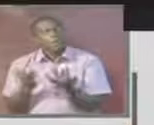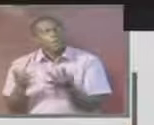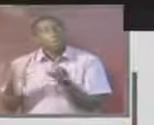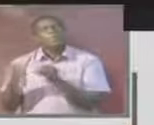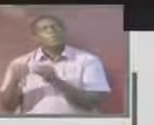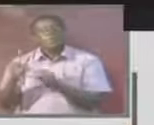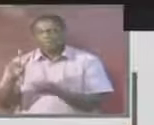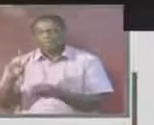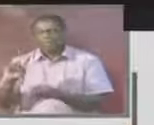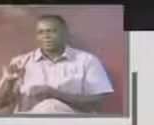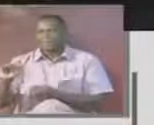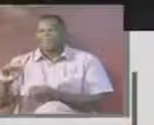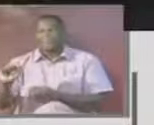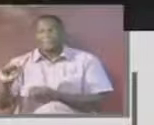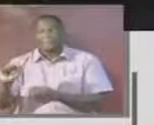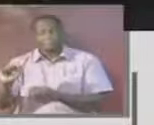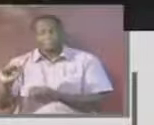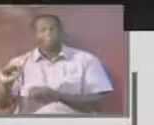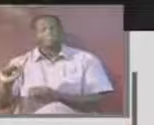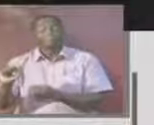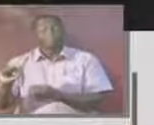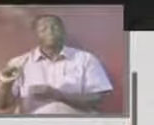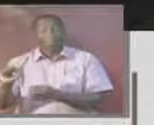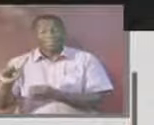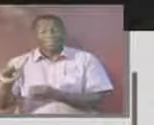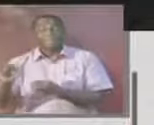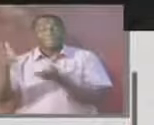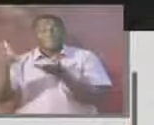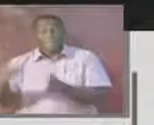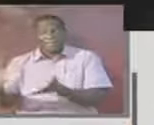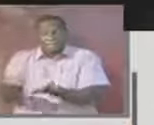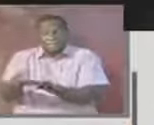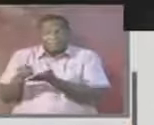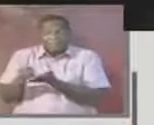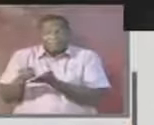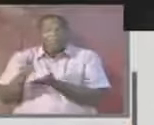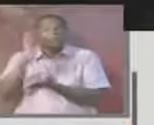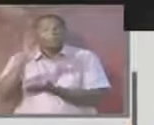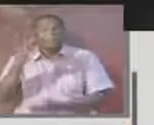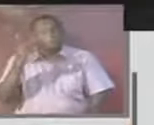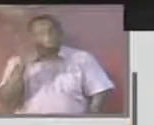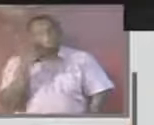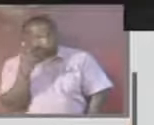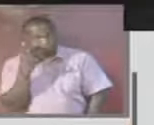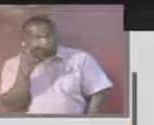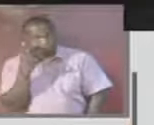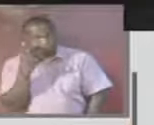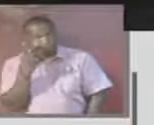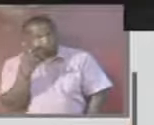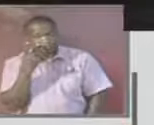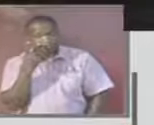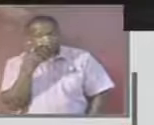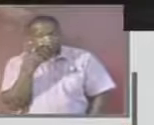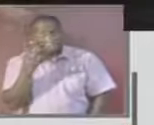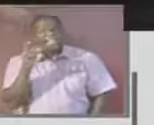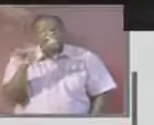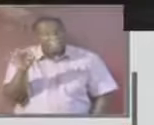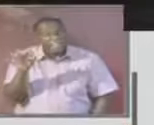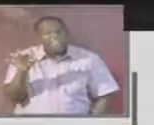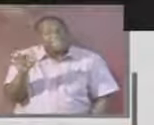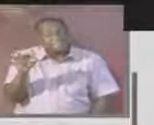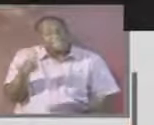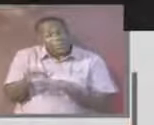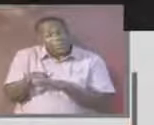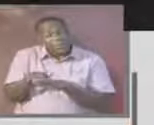the actual complete week's data is in before we can say for sure whether week 17 did show any slowing. At this point, we're